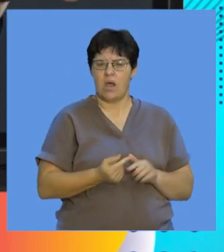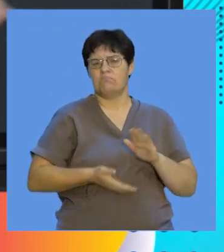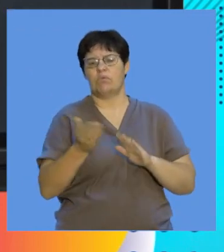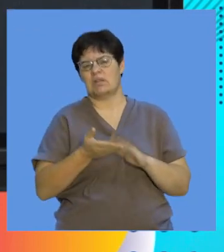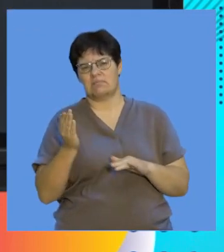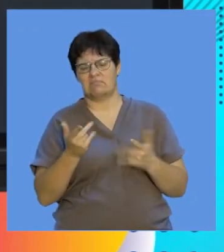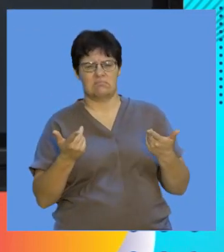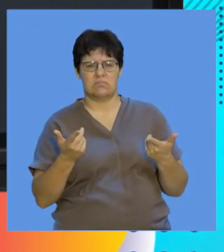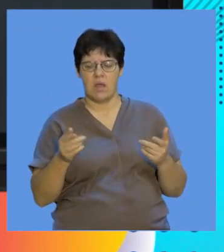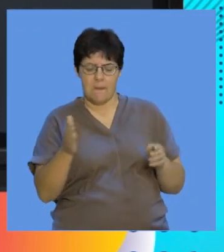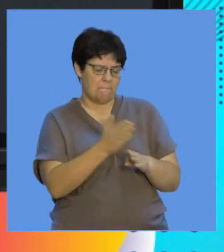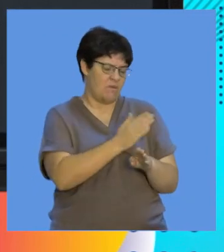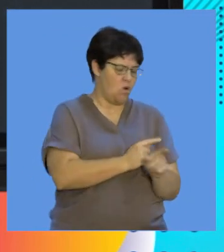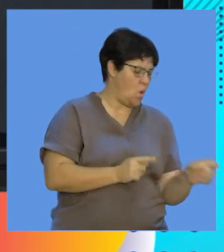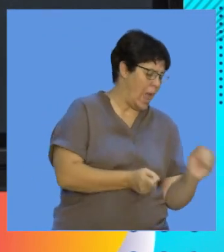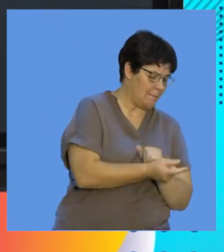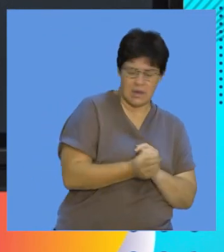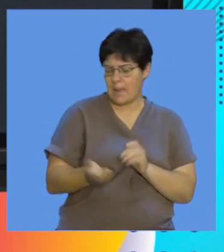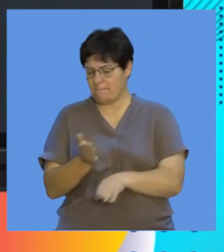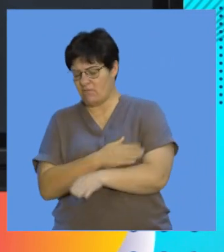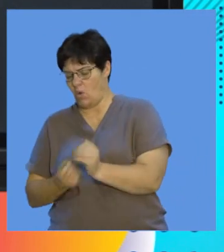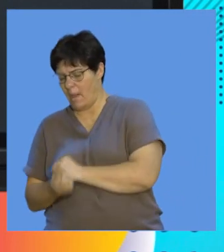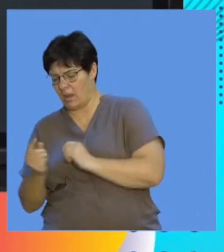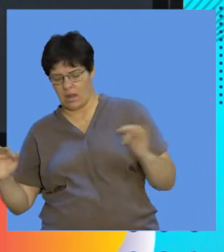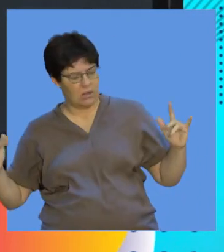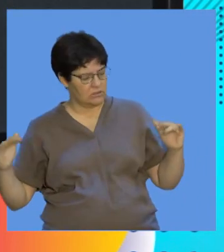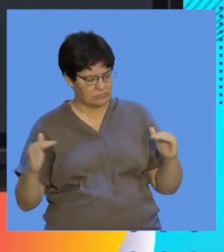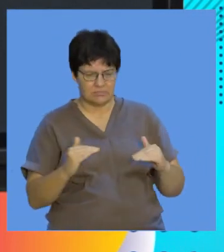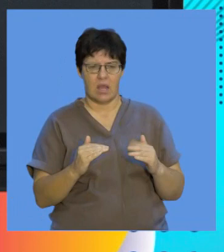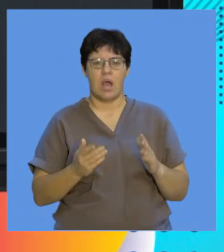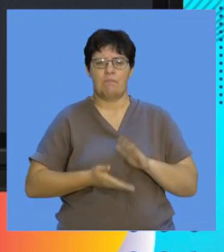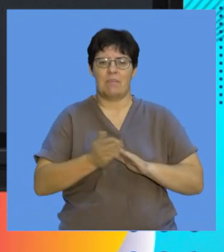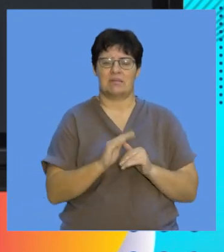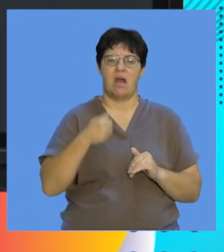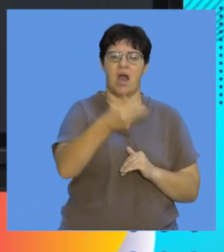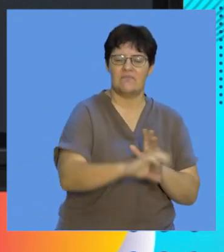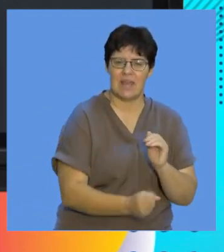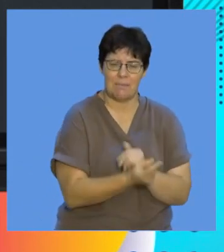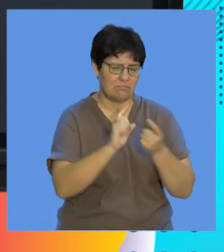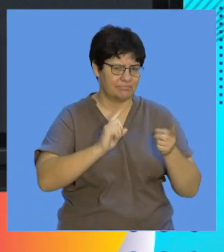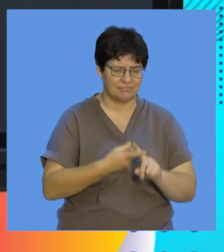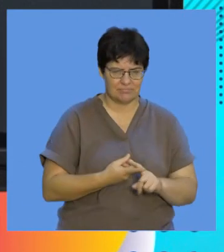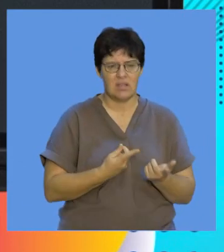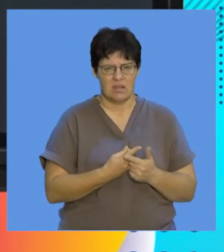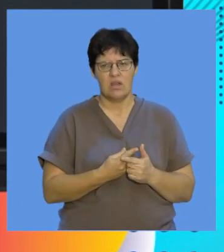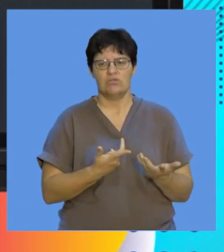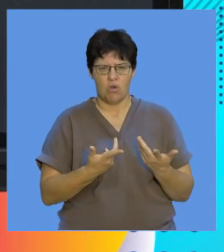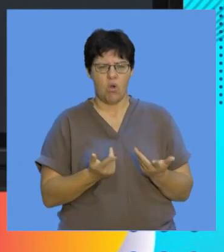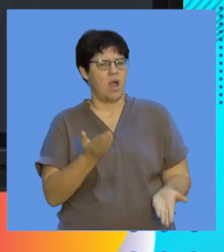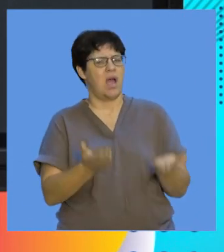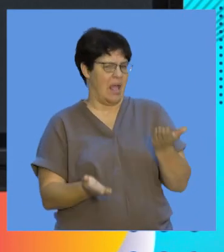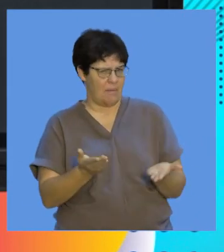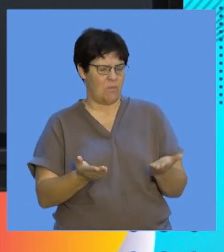momentum of the objects before anything happens. We can calculate the momentum afterwards. And magnitude's easy to compare.